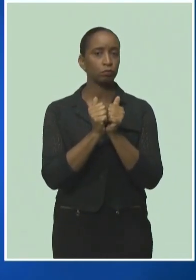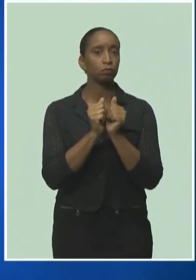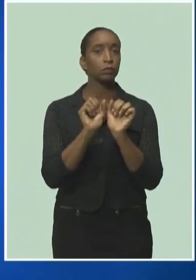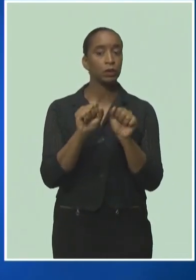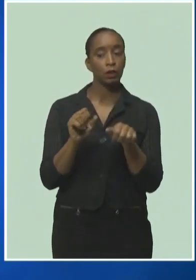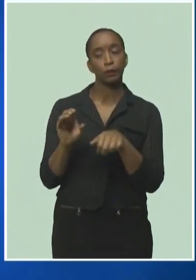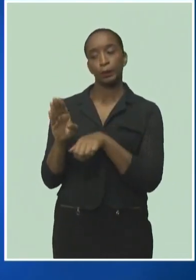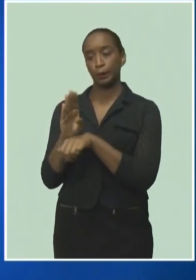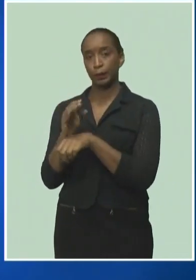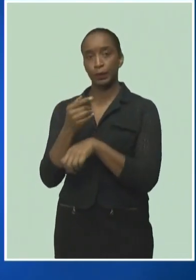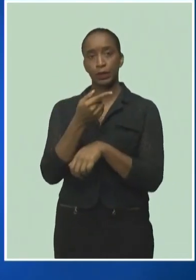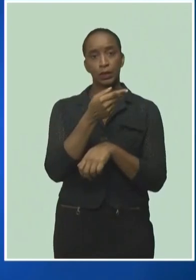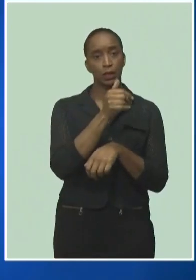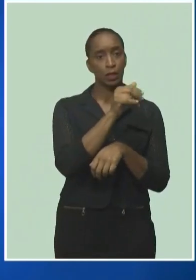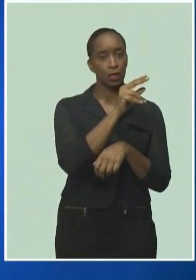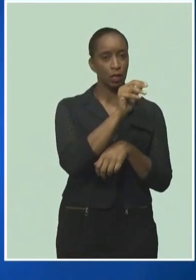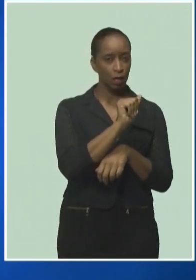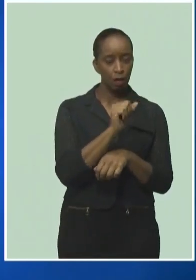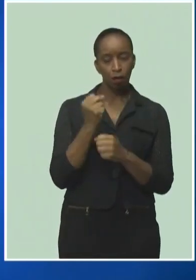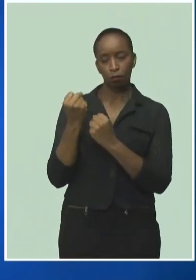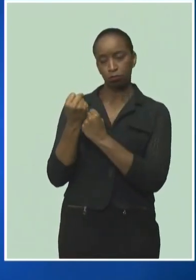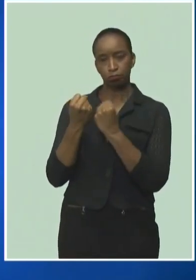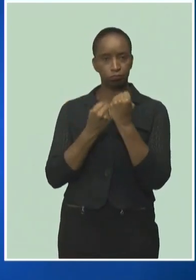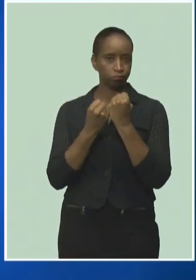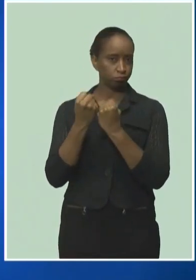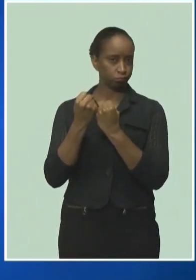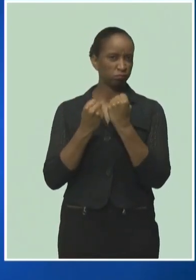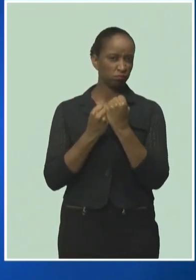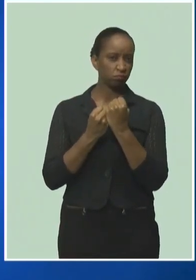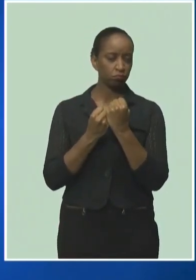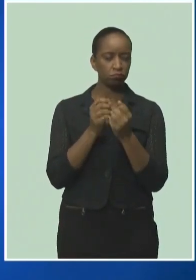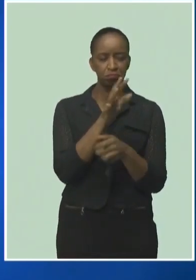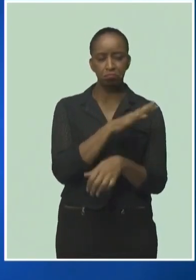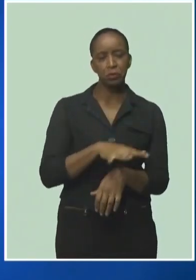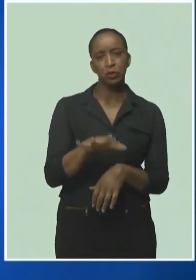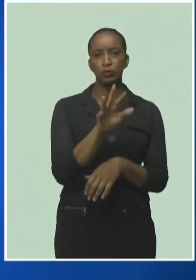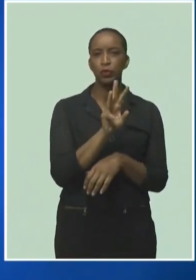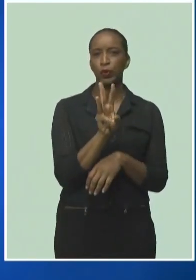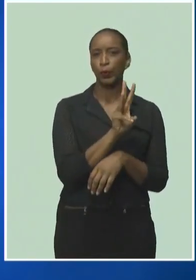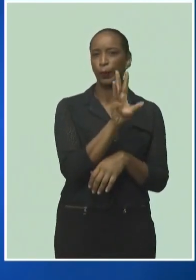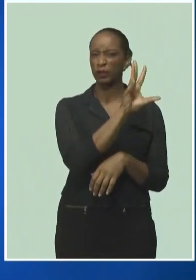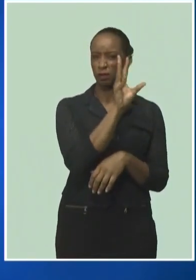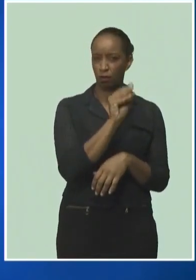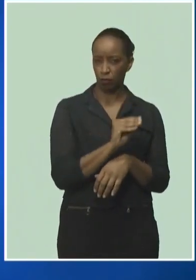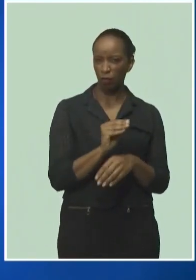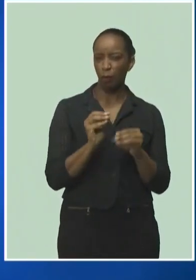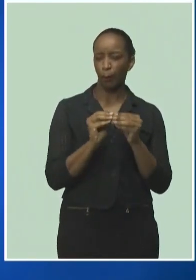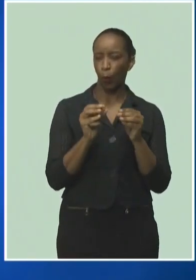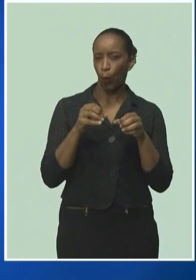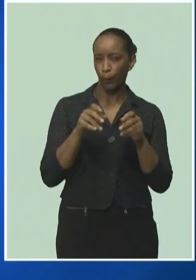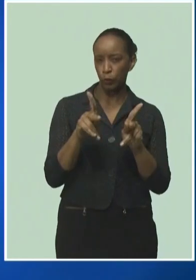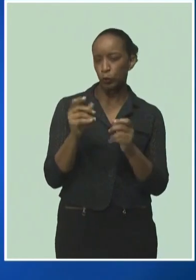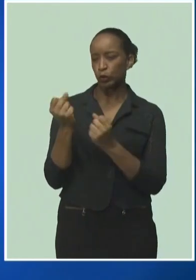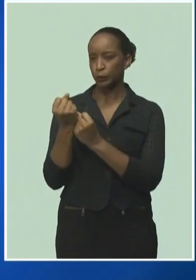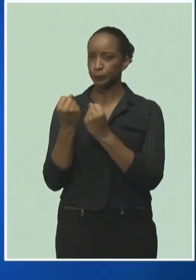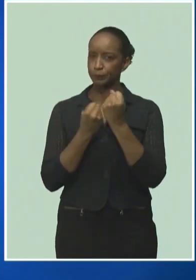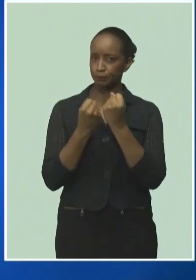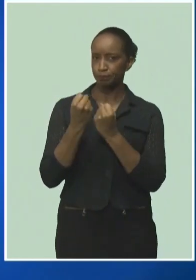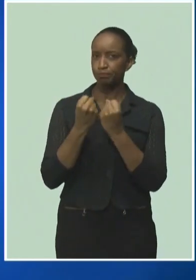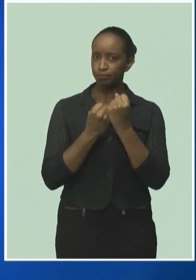between Barbados and Ghana and West Africa. Tourism has become